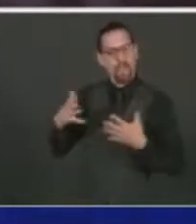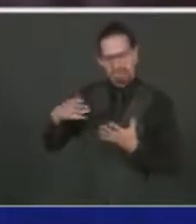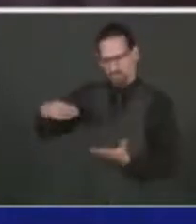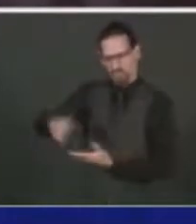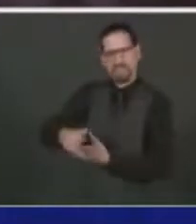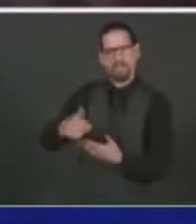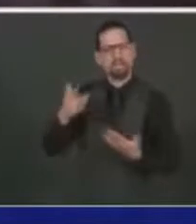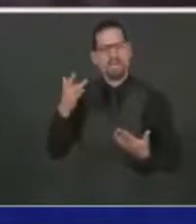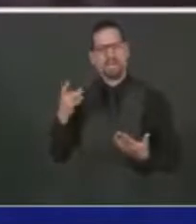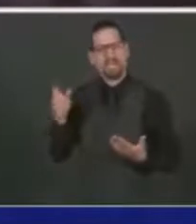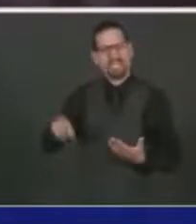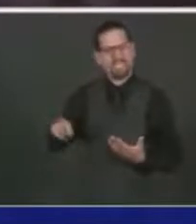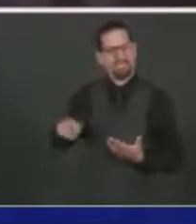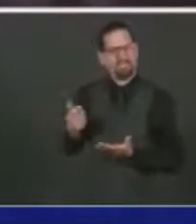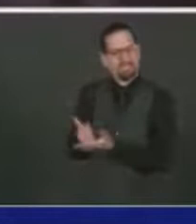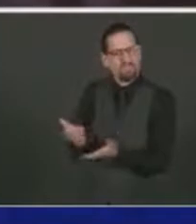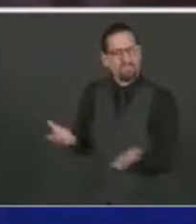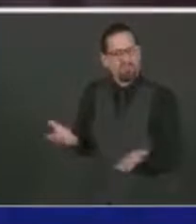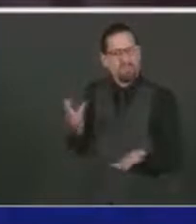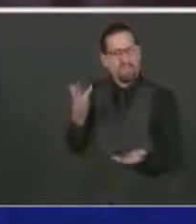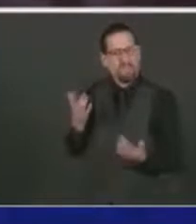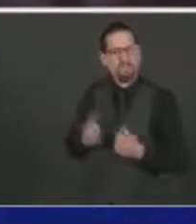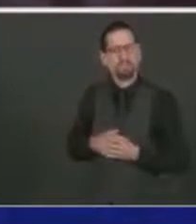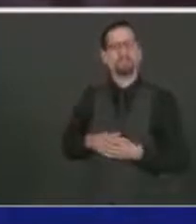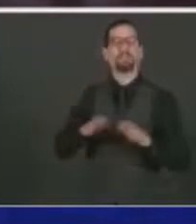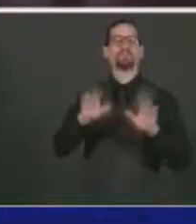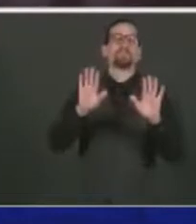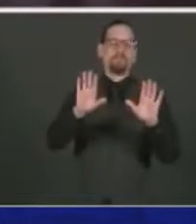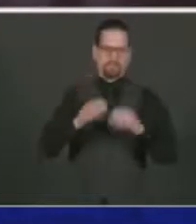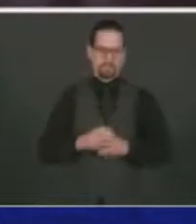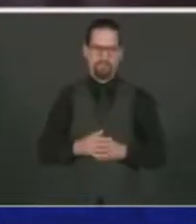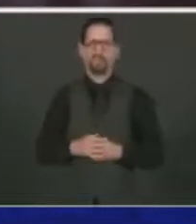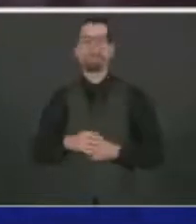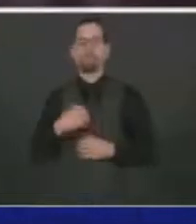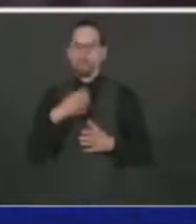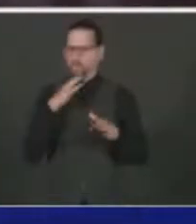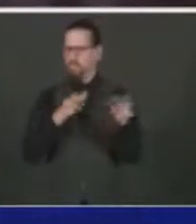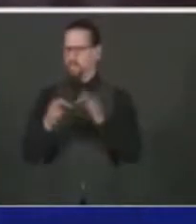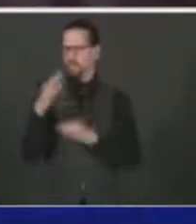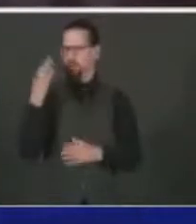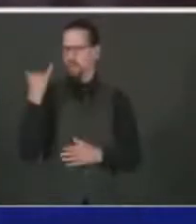do we need to do this?" So I'm going to tell you now why we need to do this.